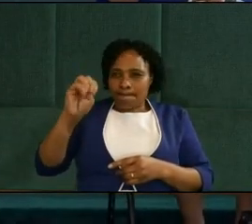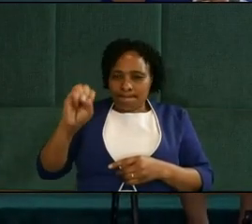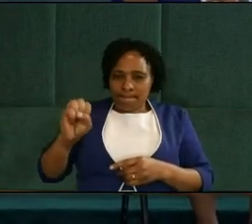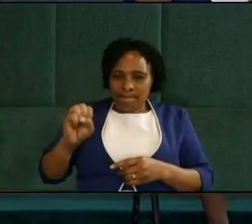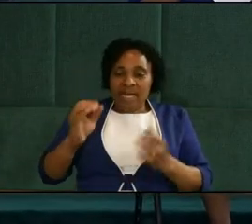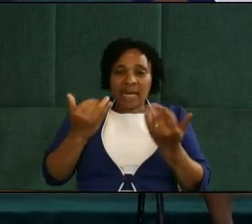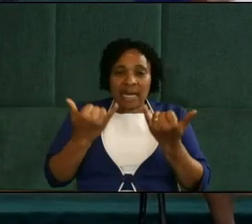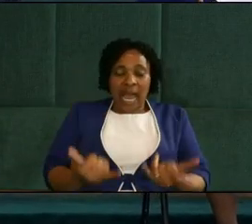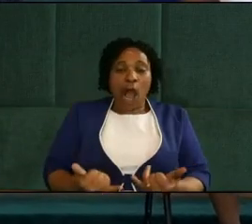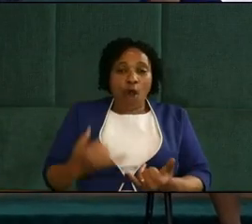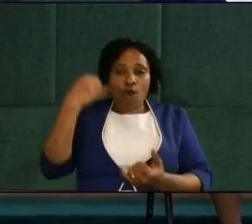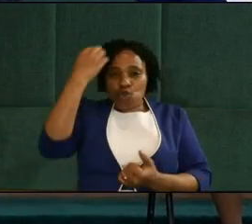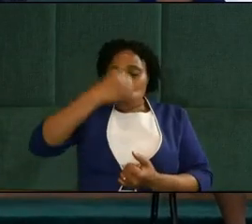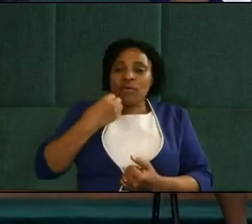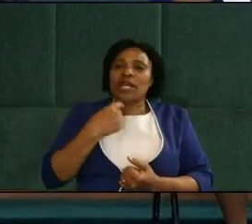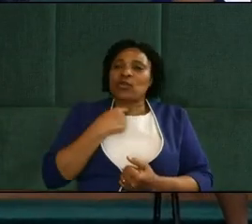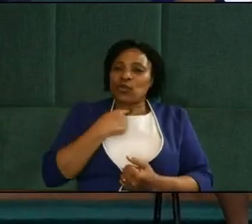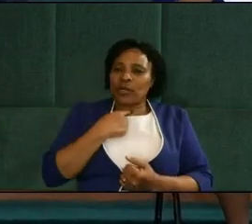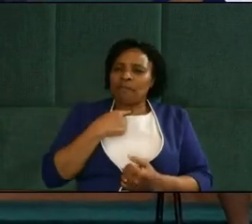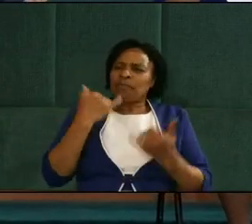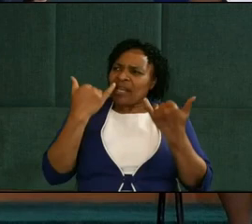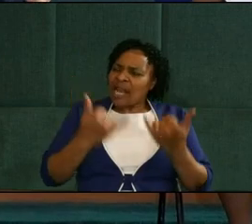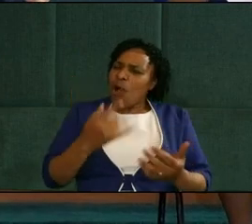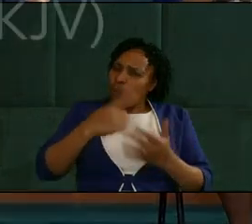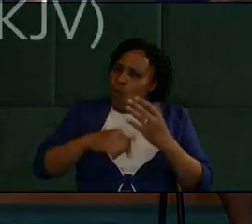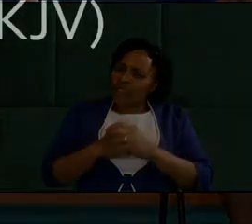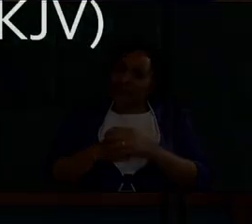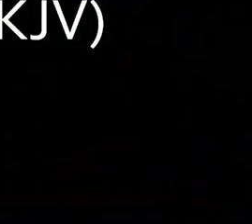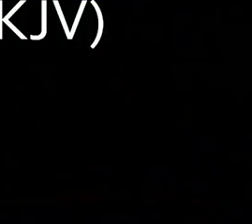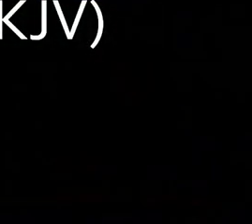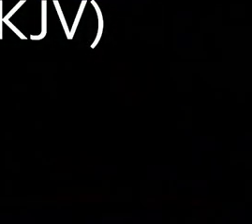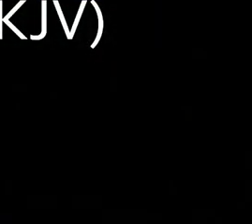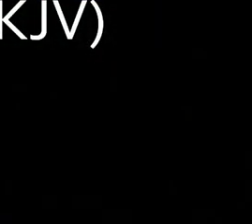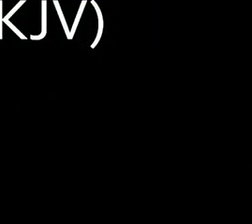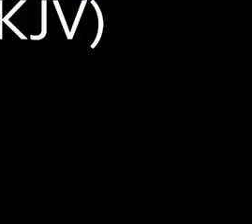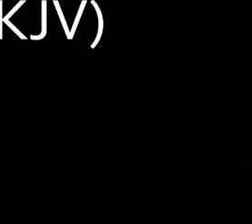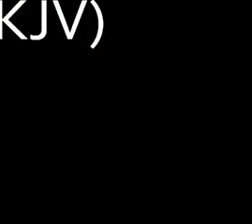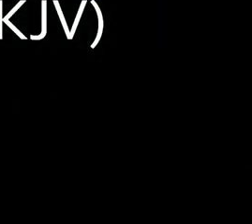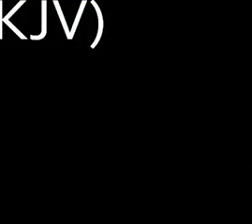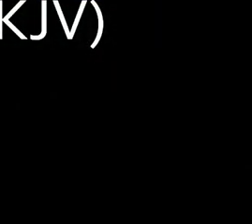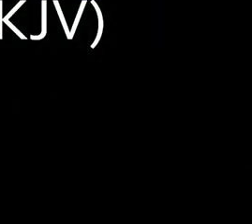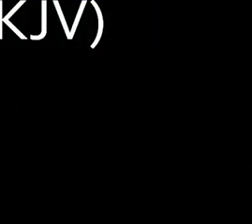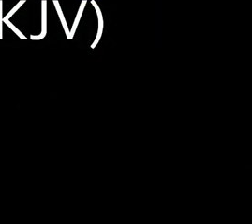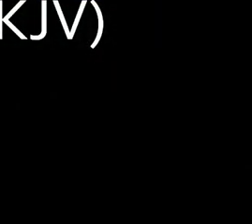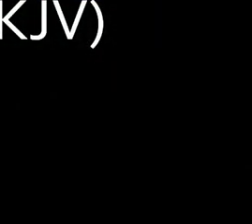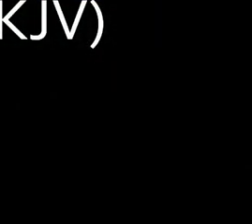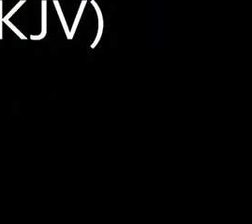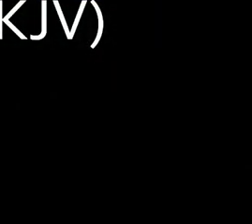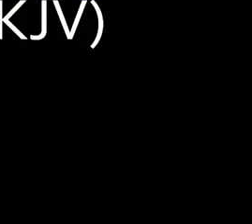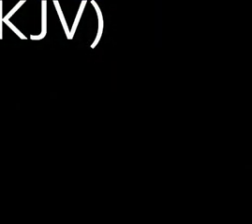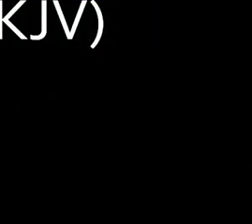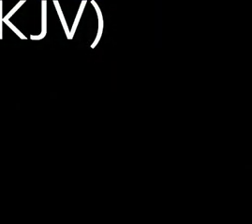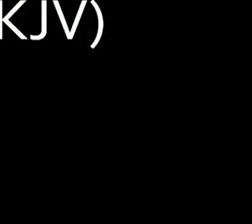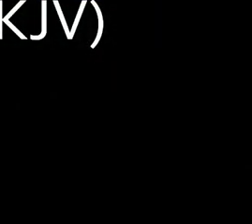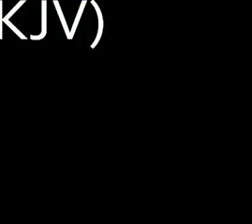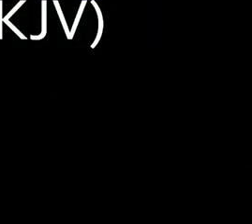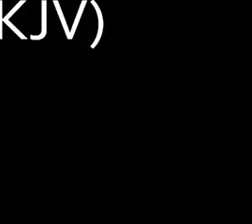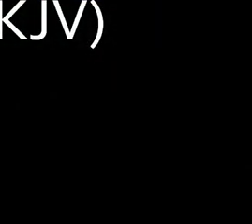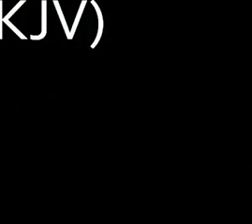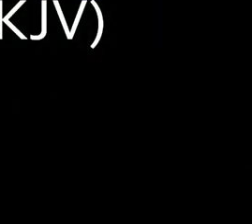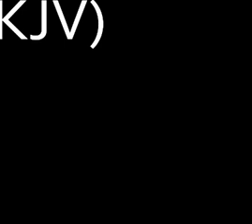saw iron mixed with ceramic clay, they will mingle with the seed. They who? The ten